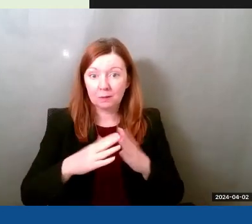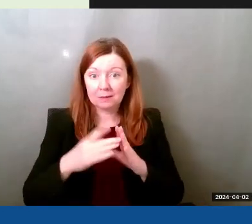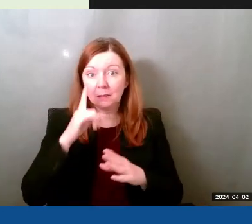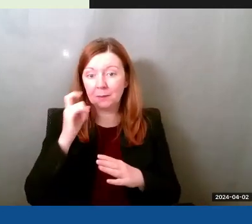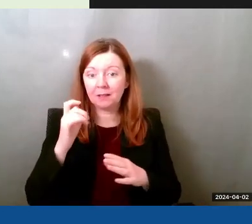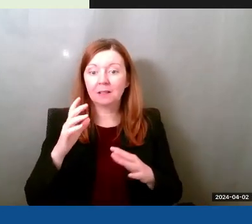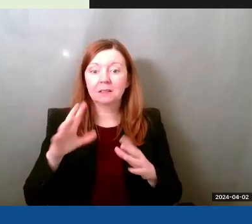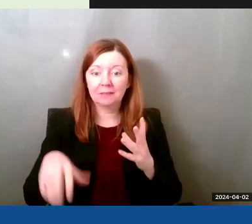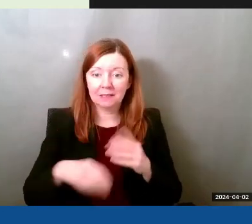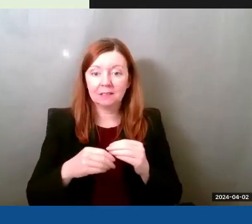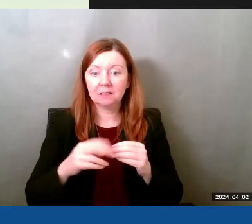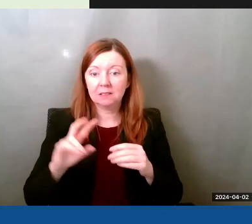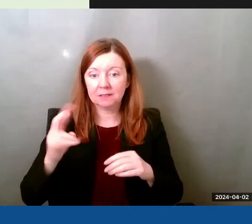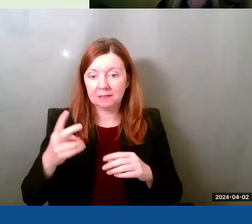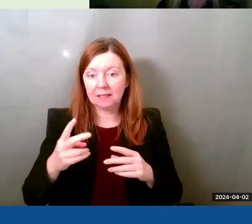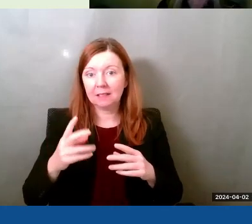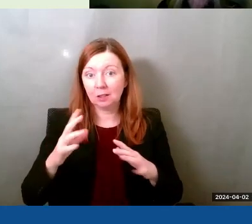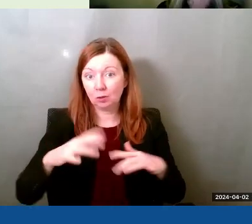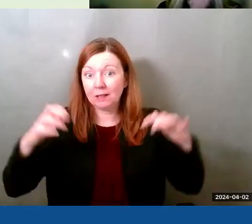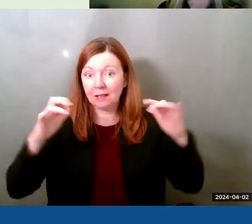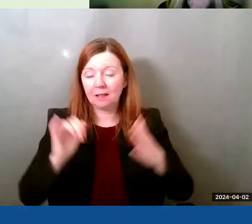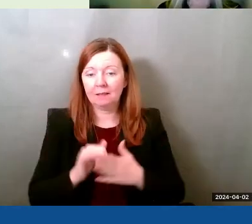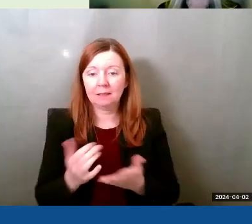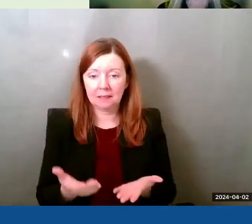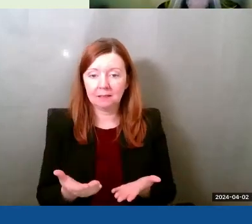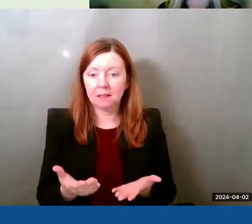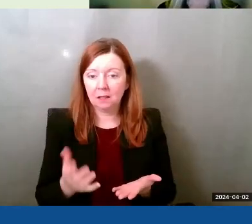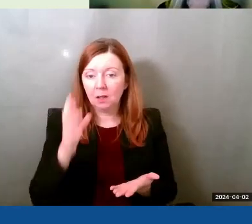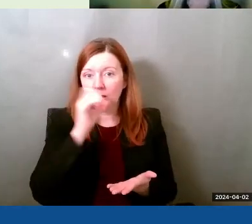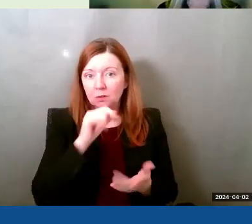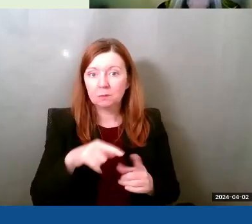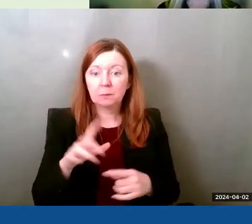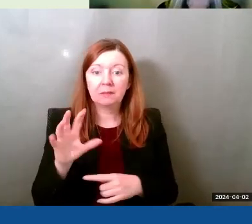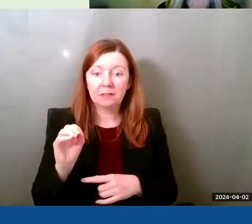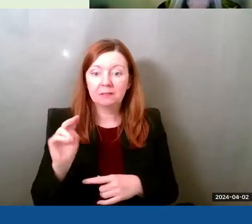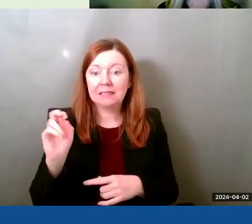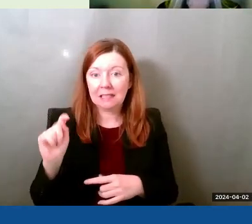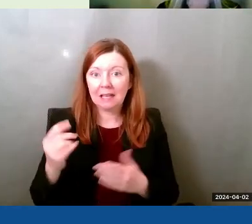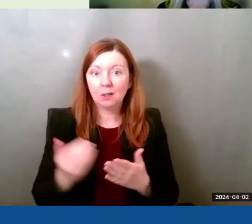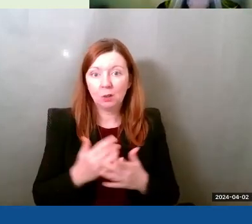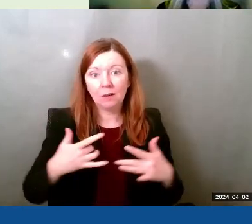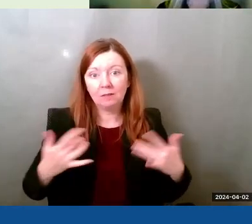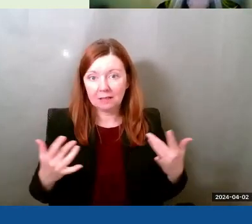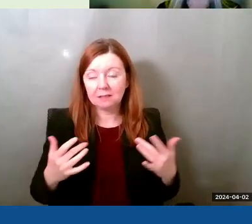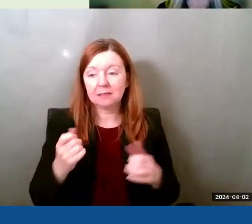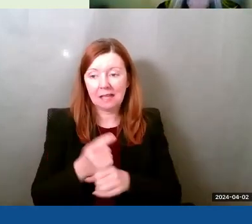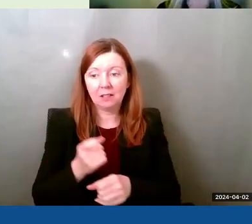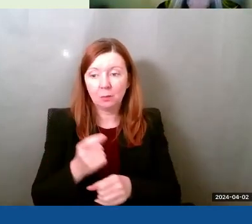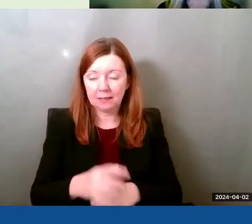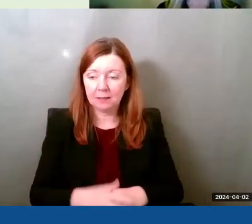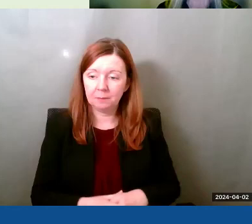of the addition of the second arena, which is assumed to be 50 net new events on an annual basis.